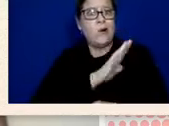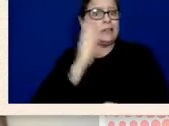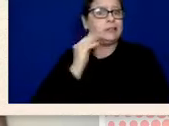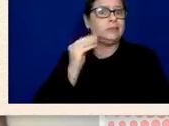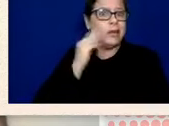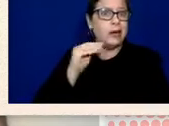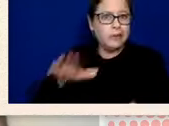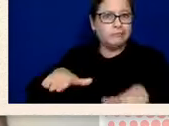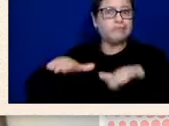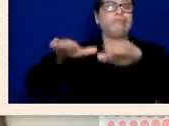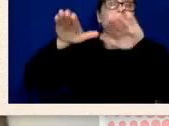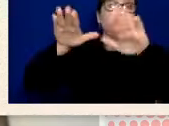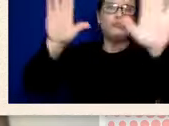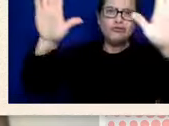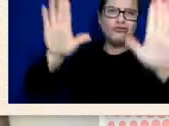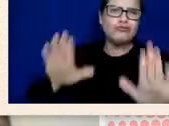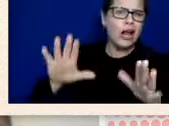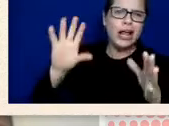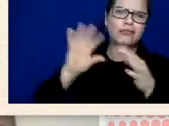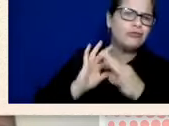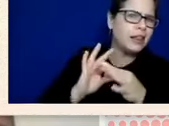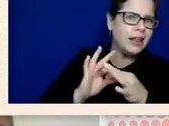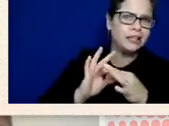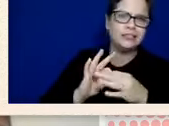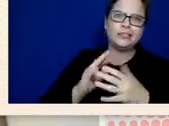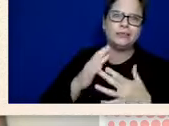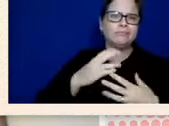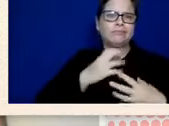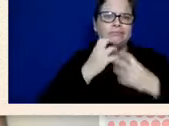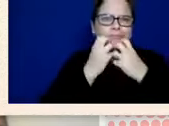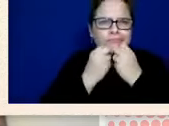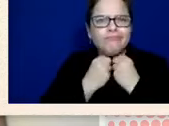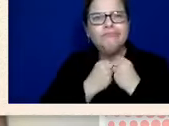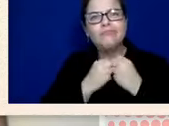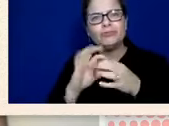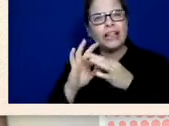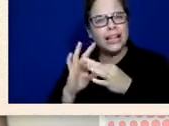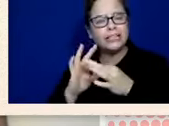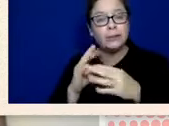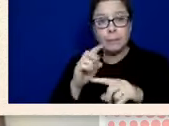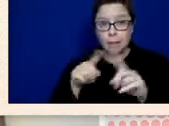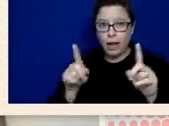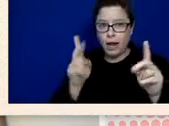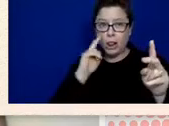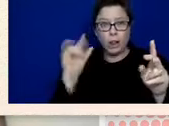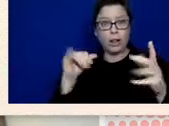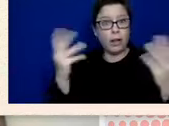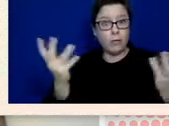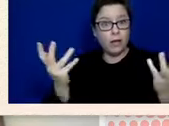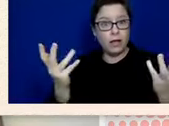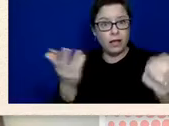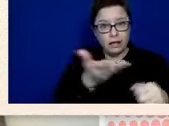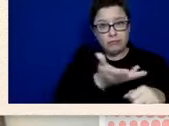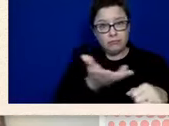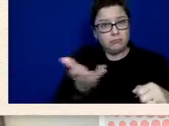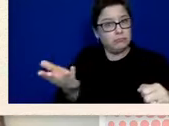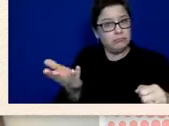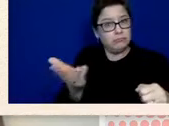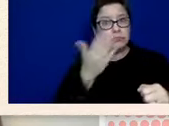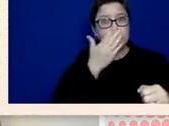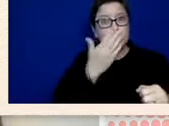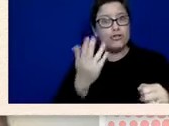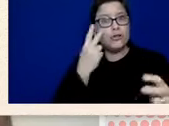great relationship with your brother or sister, it sounds like to me that you guys have really good memories,